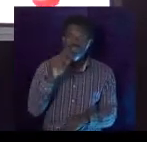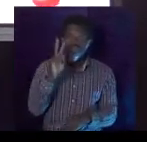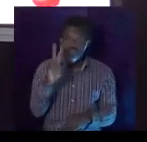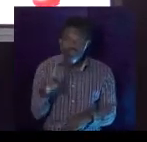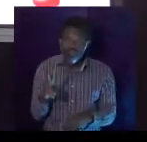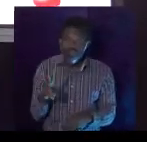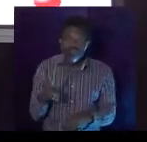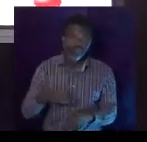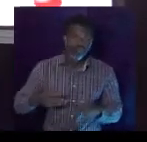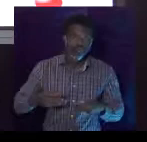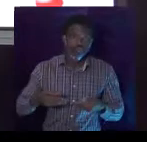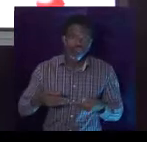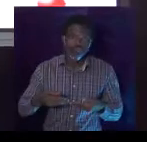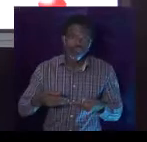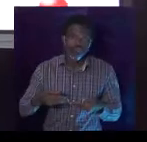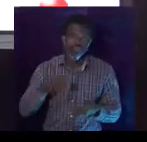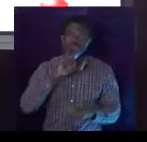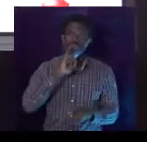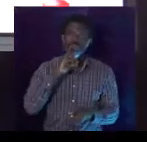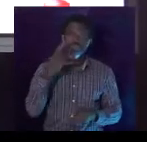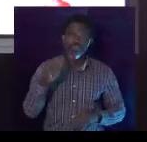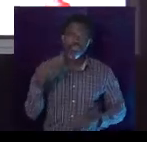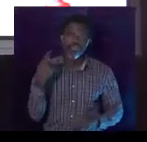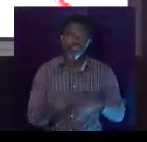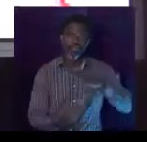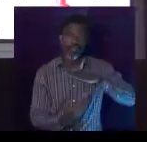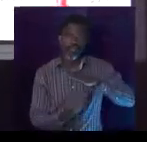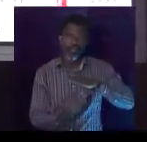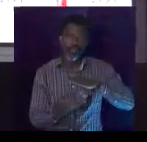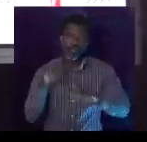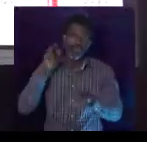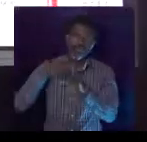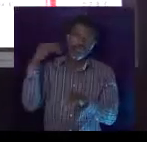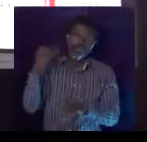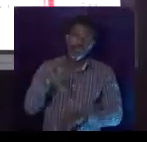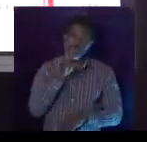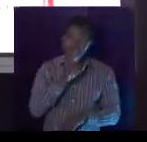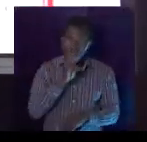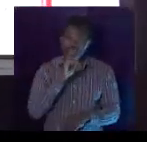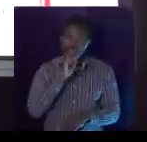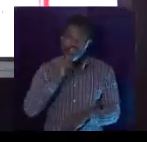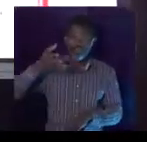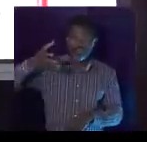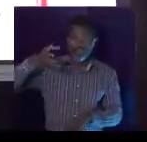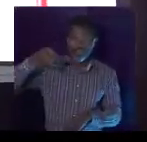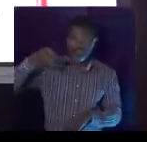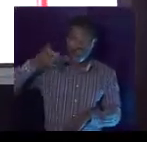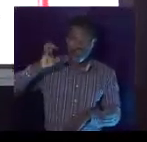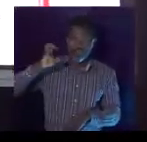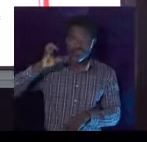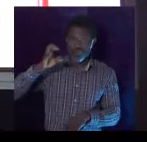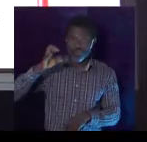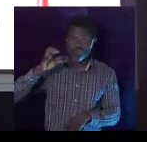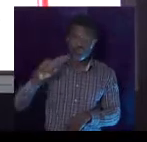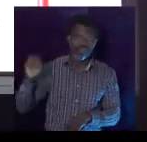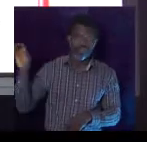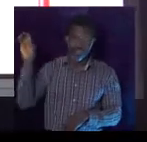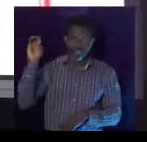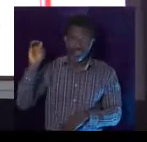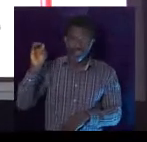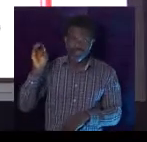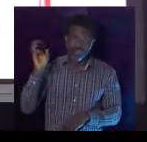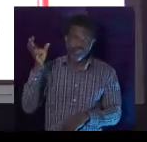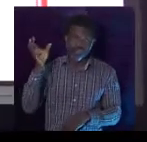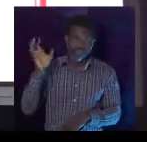that the boiling point of water is 100 degrees Celsius. Water boils at 100 degrees Celsius. We said